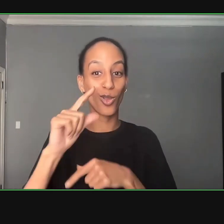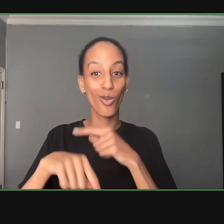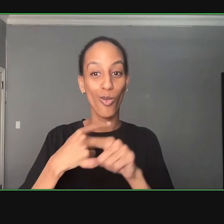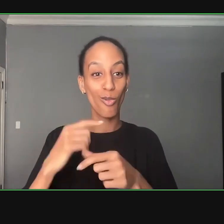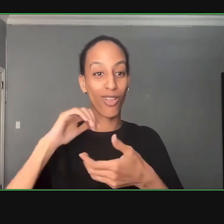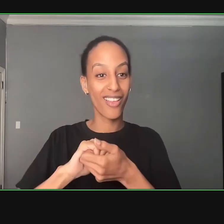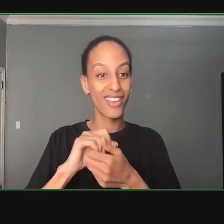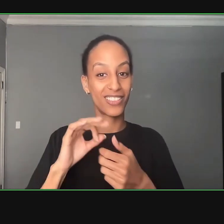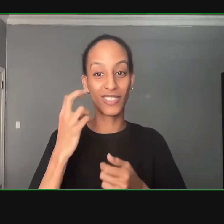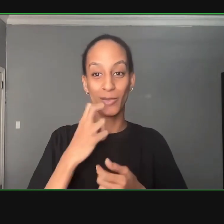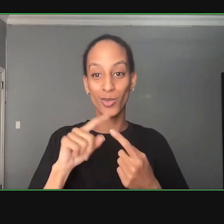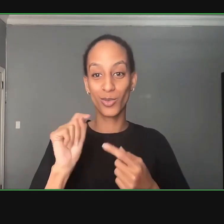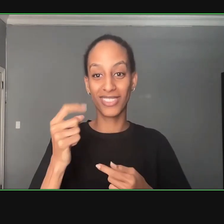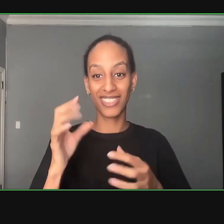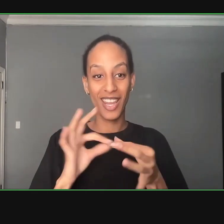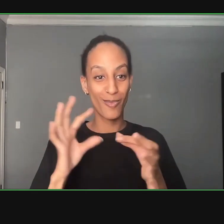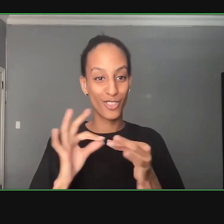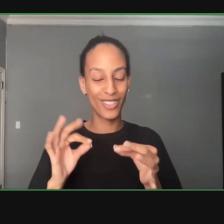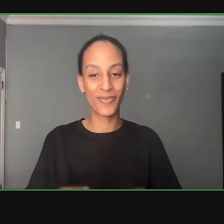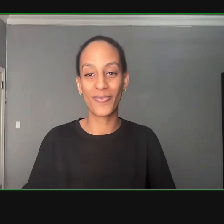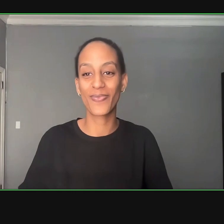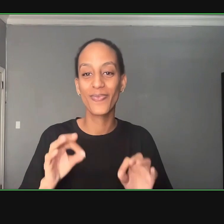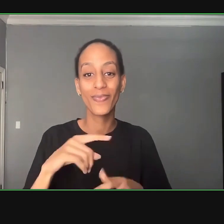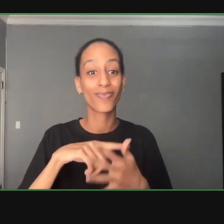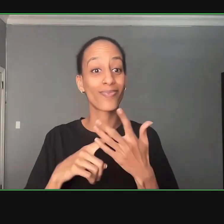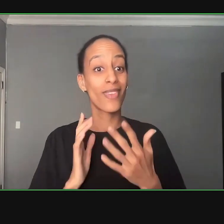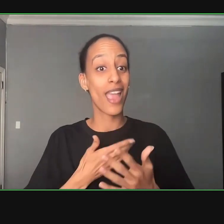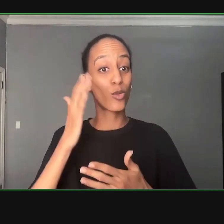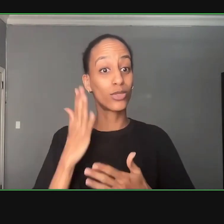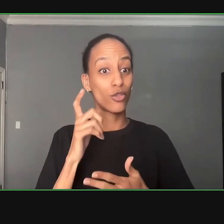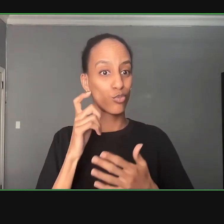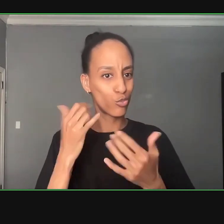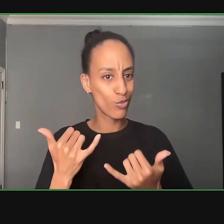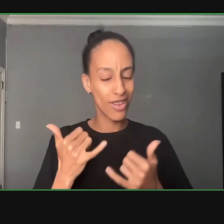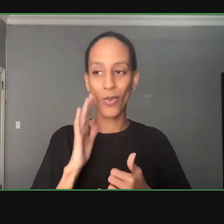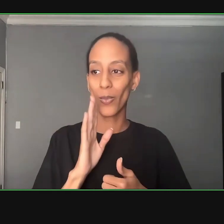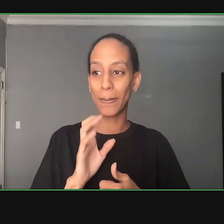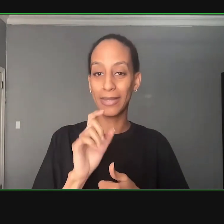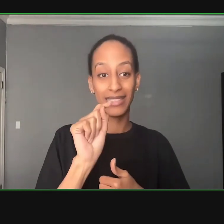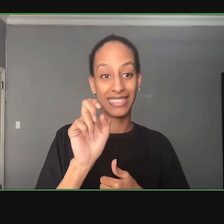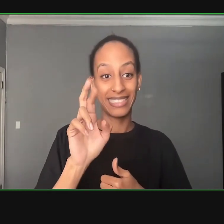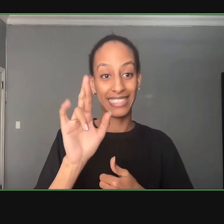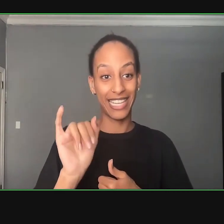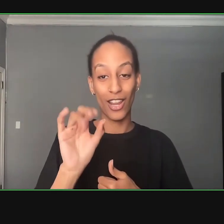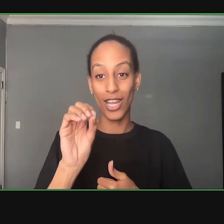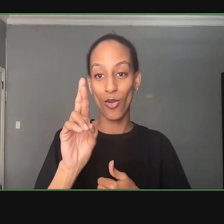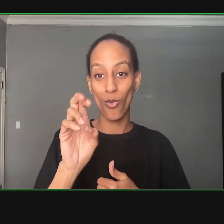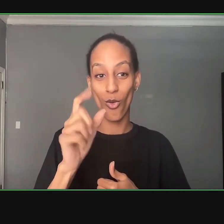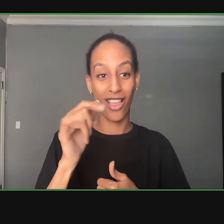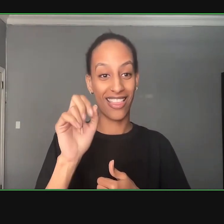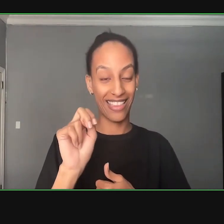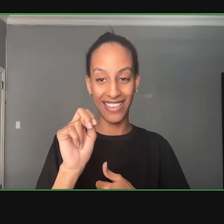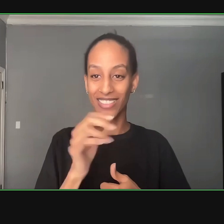this is presented in partnership with Global Alliance of Speech-to-Text Captioning. The presenters today will be